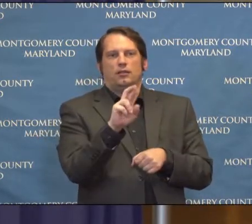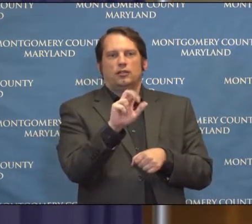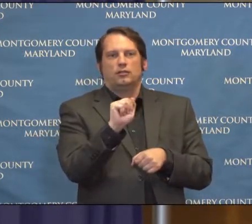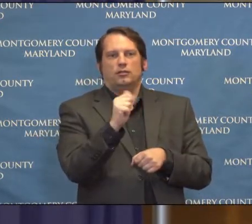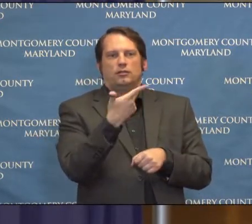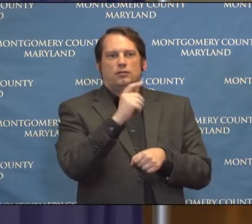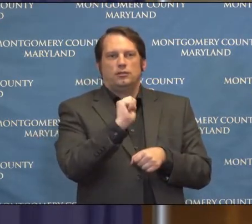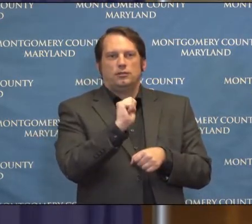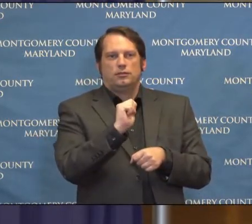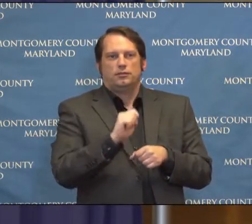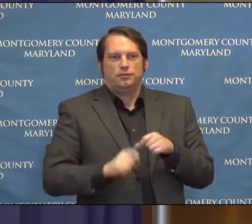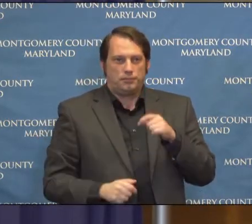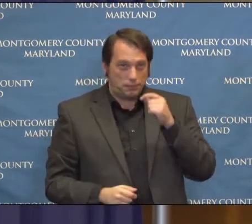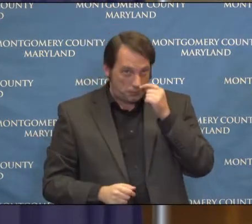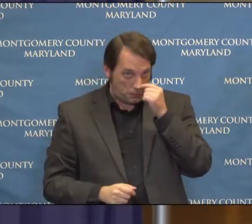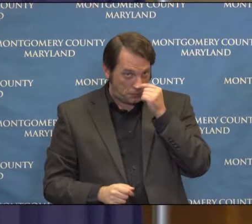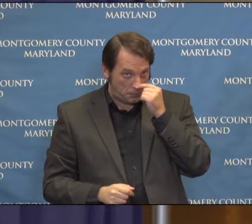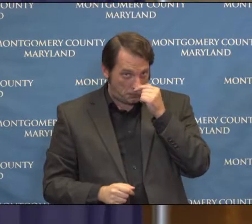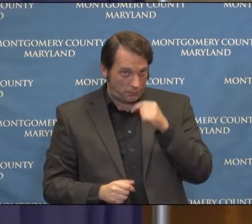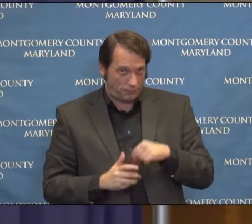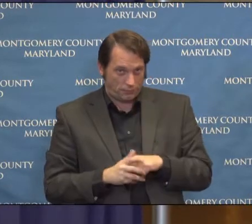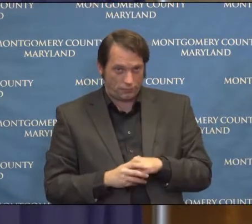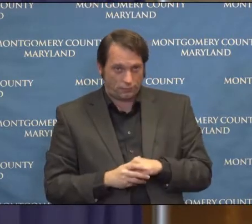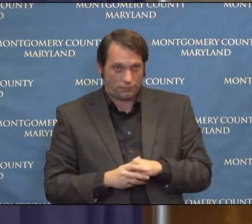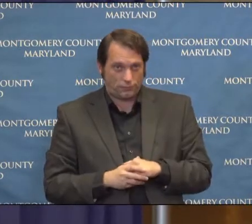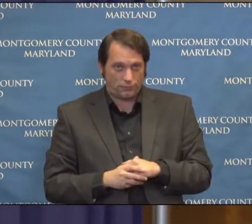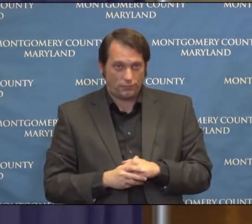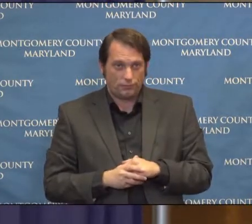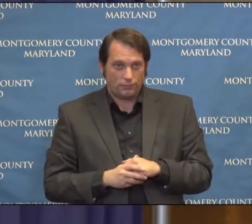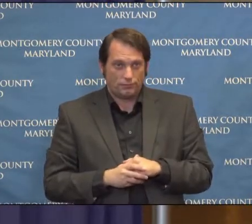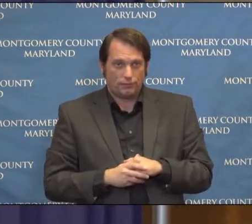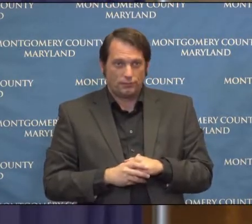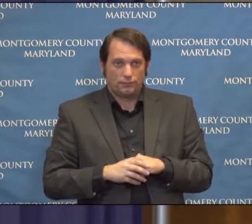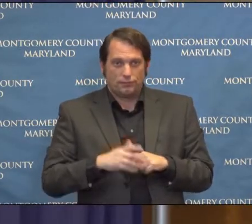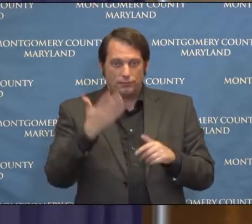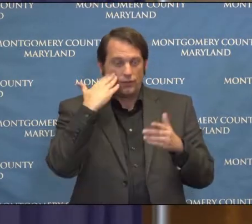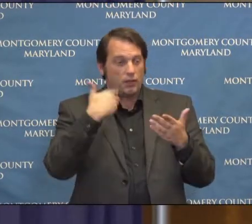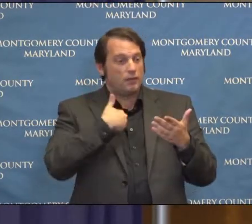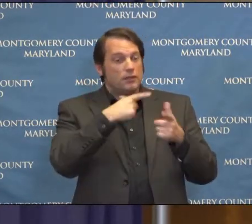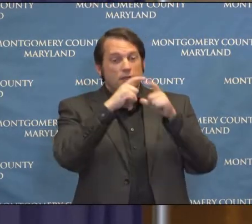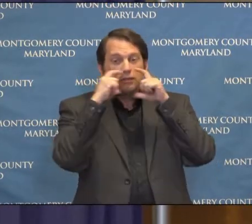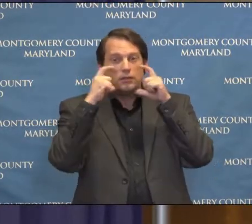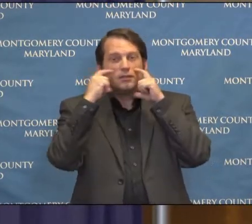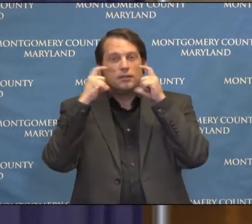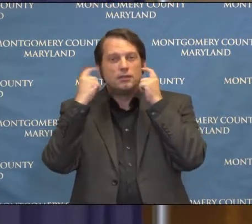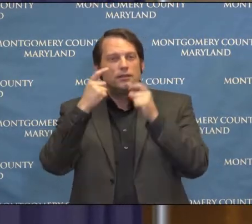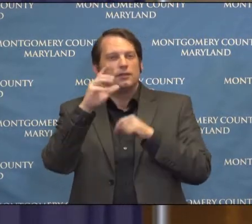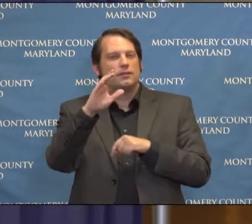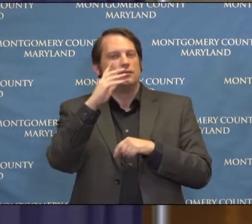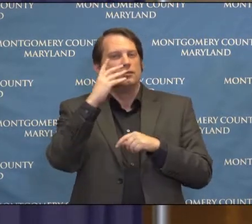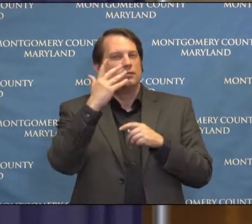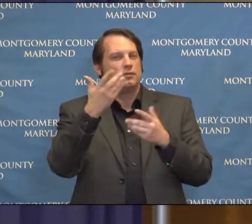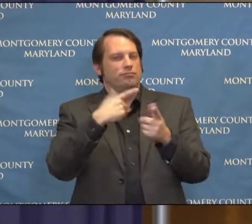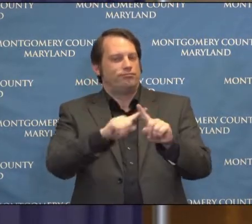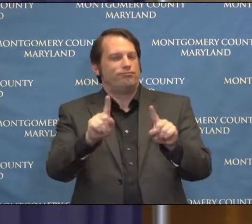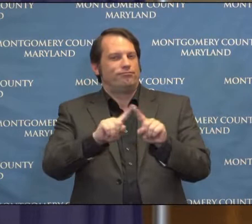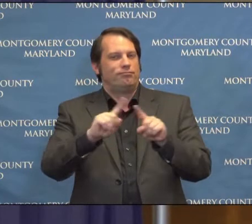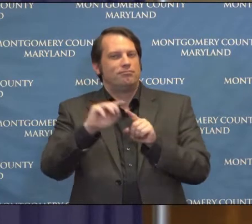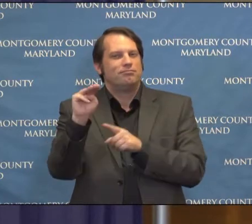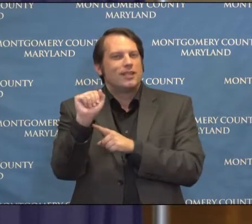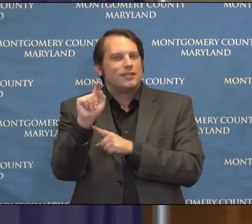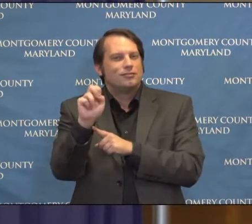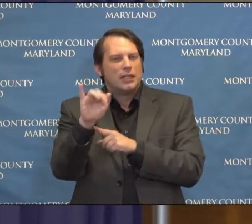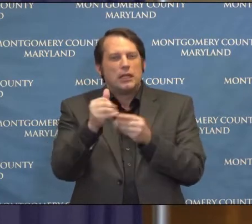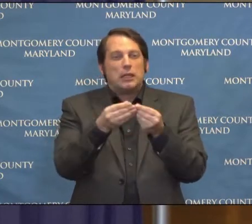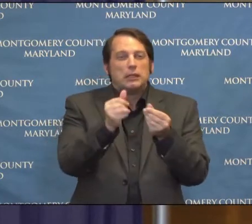be a host of different materials. We're working hard to preserve our mask, including our surgical mask and N95